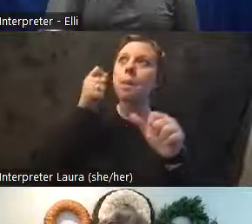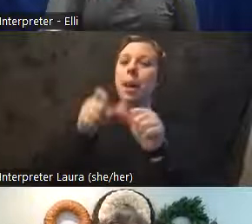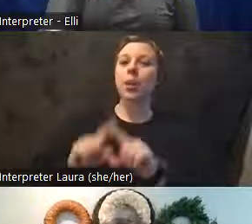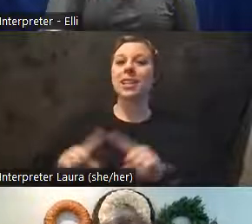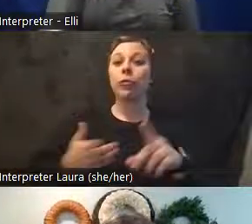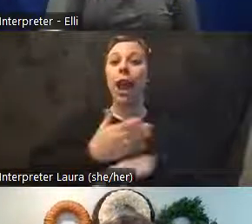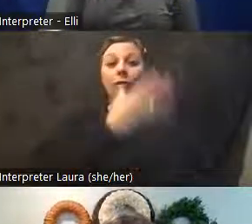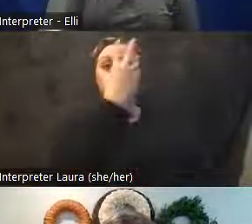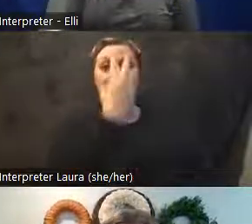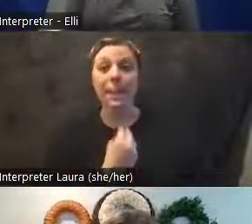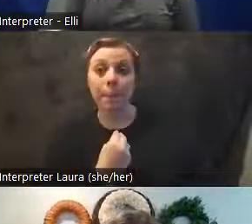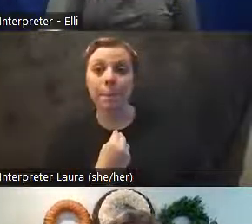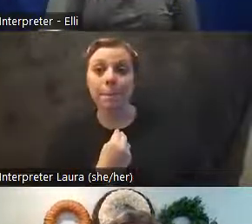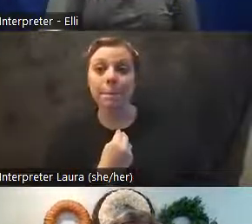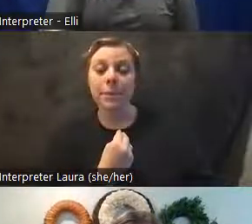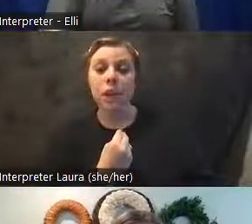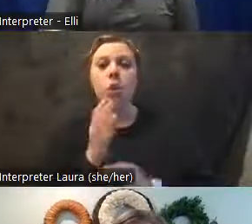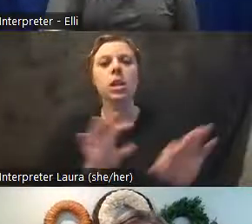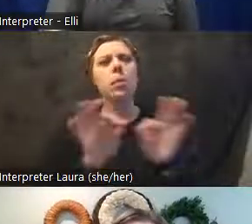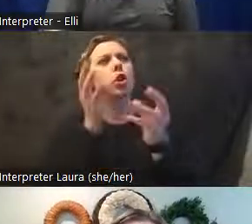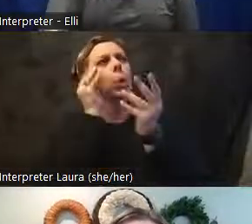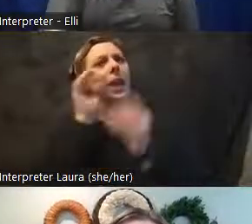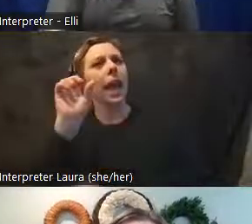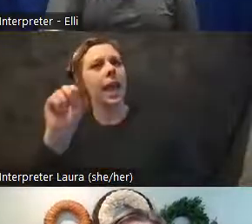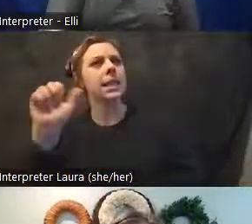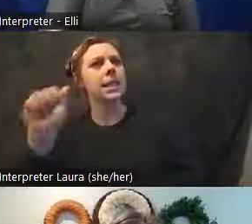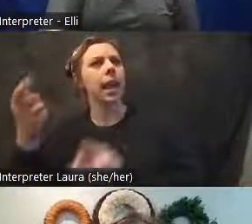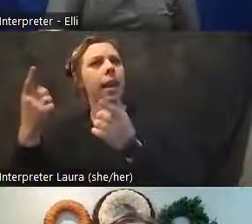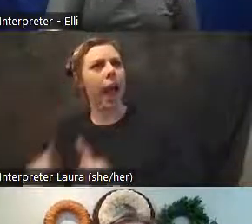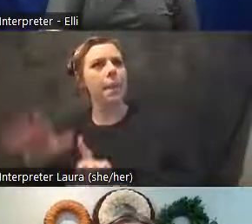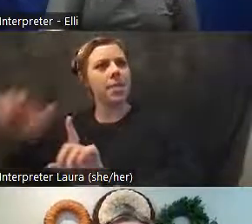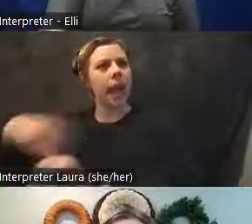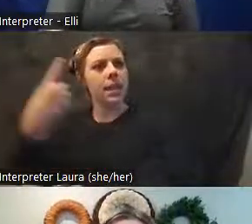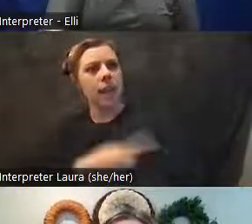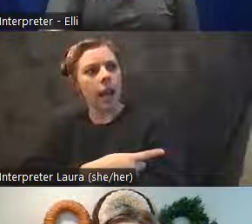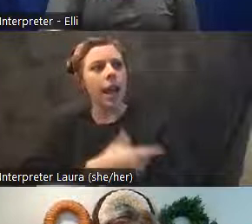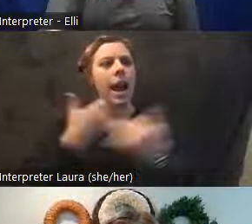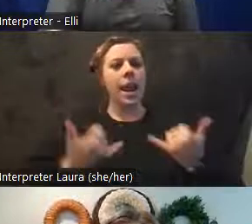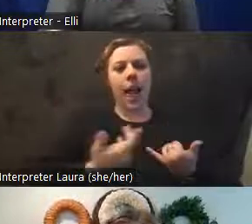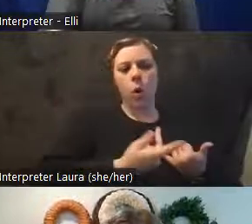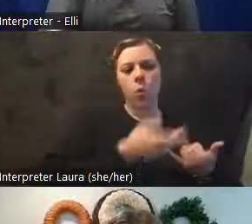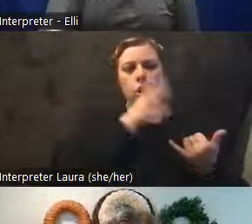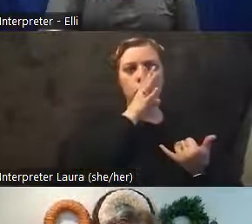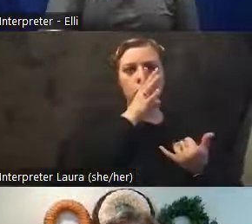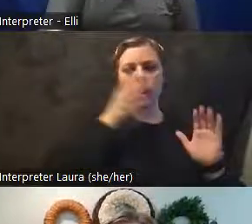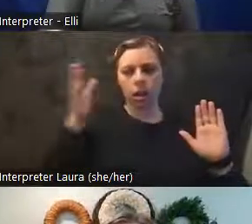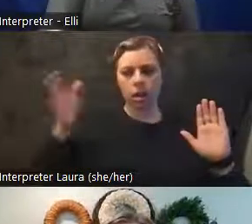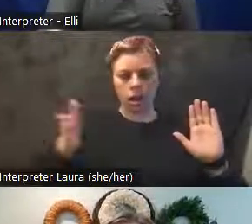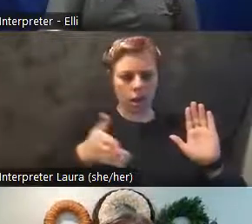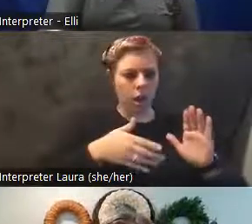we're catching survivors in this process. And then It's perfectly